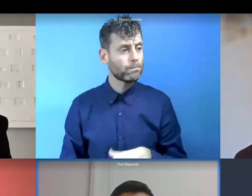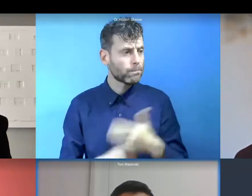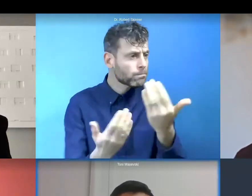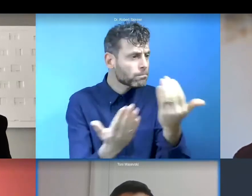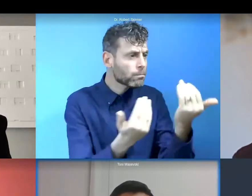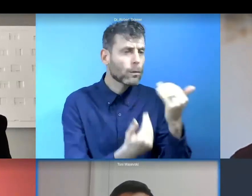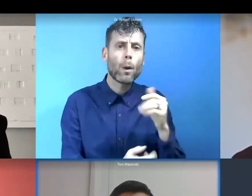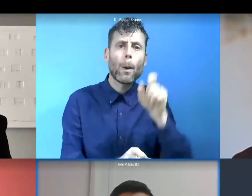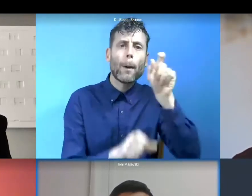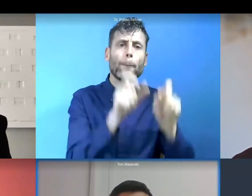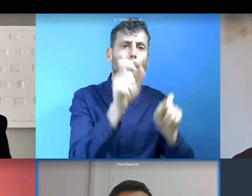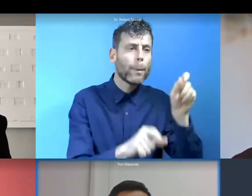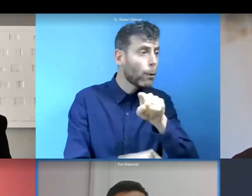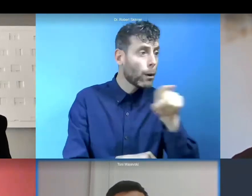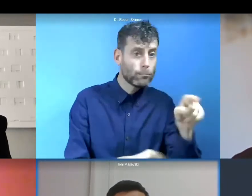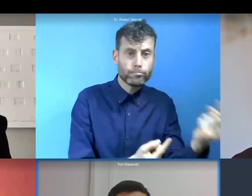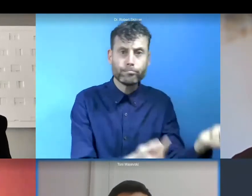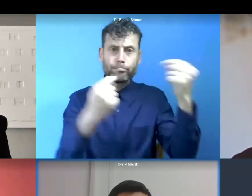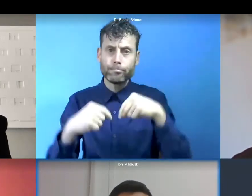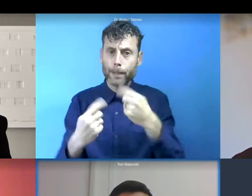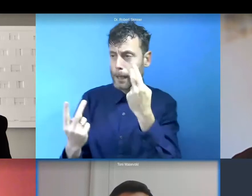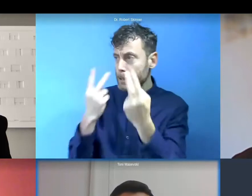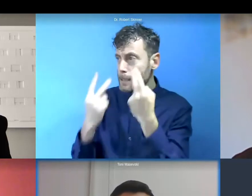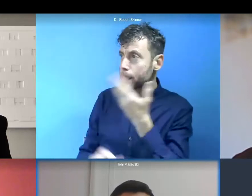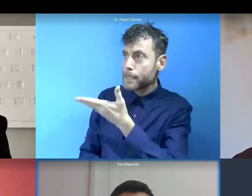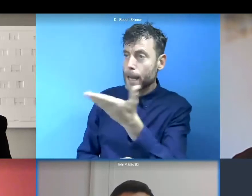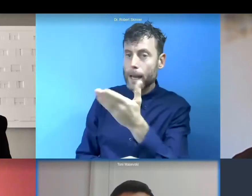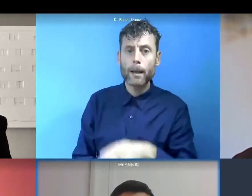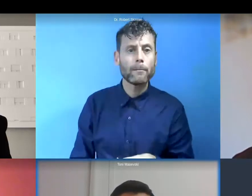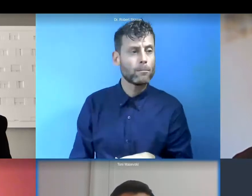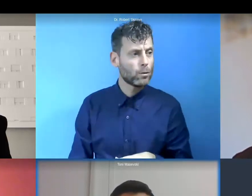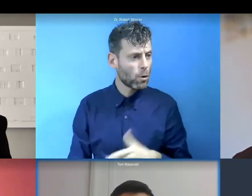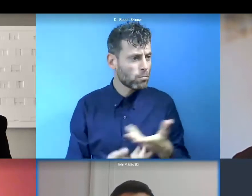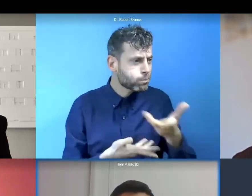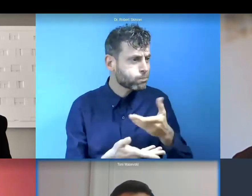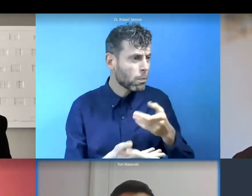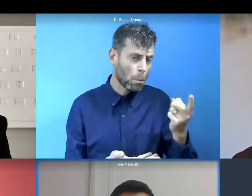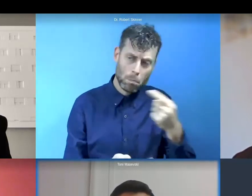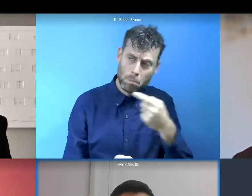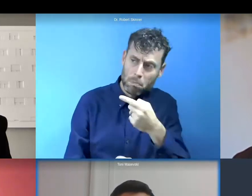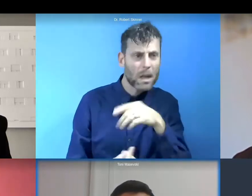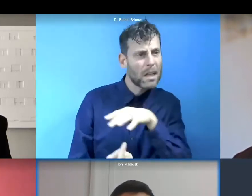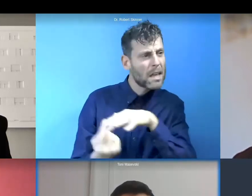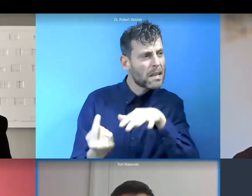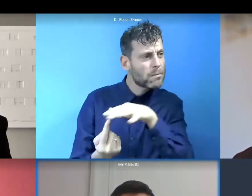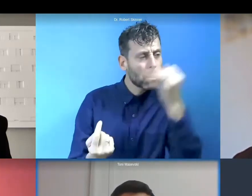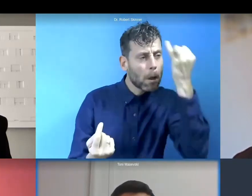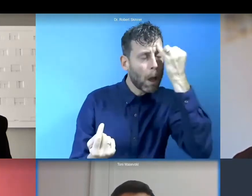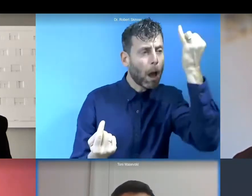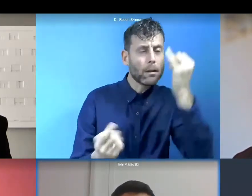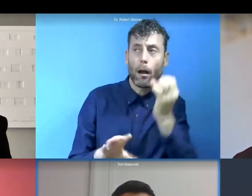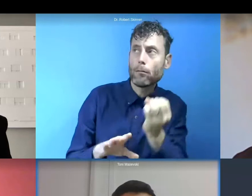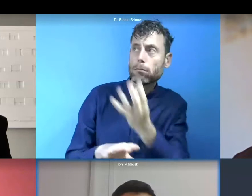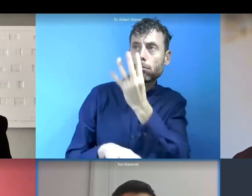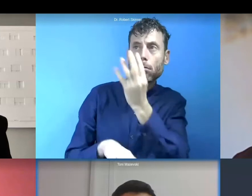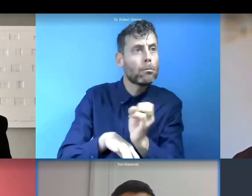the events, so-called open days, in which we discussed the new ideas coming bottom up